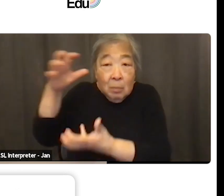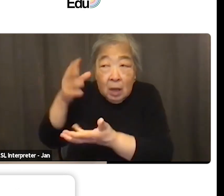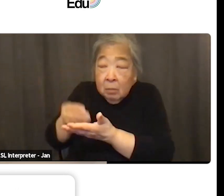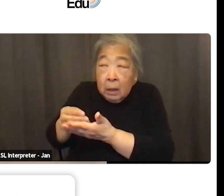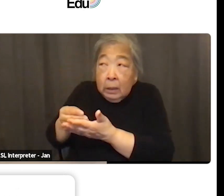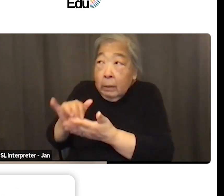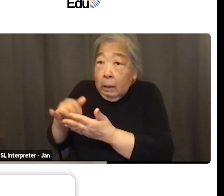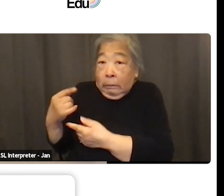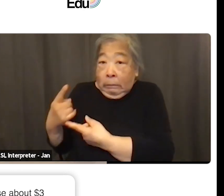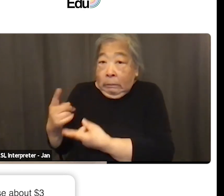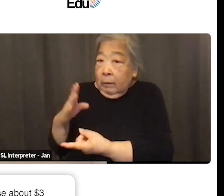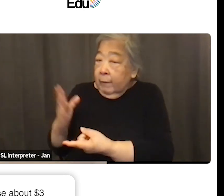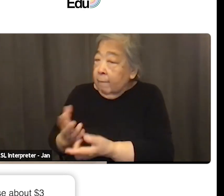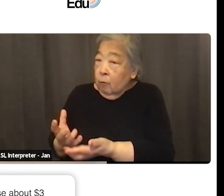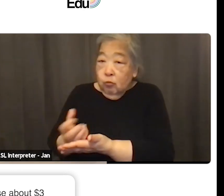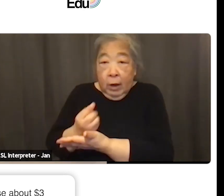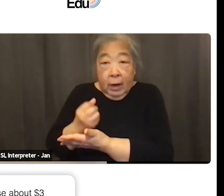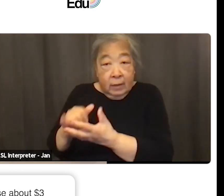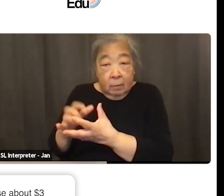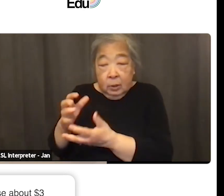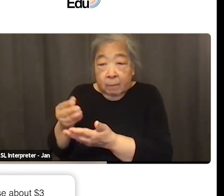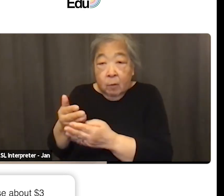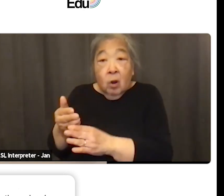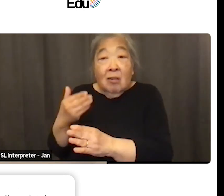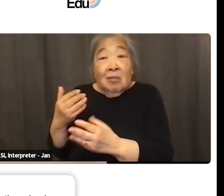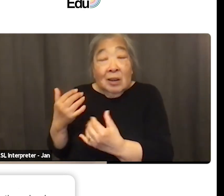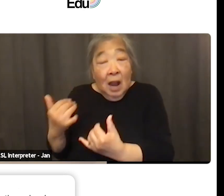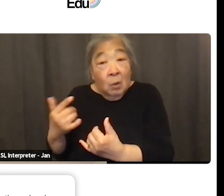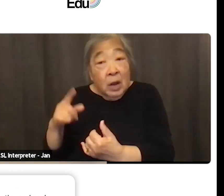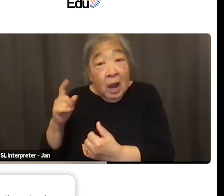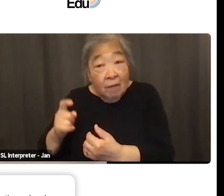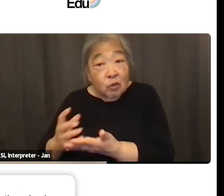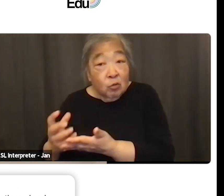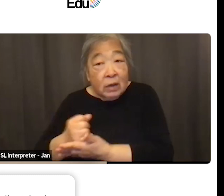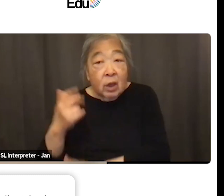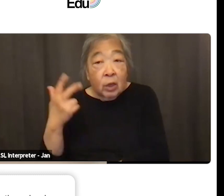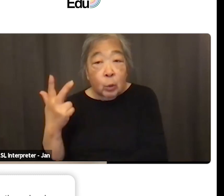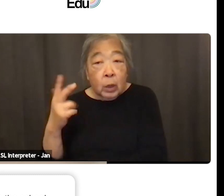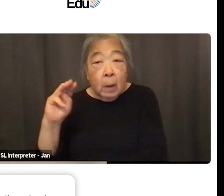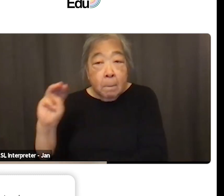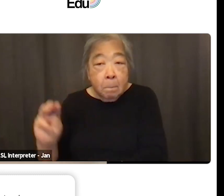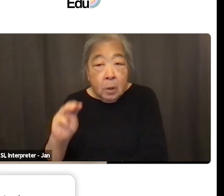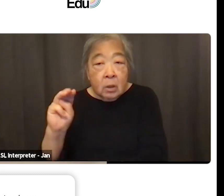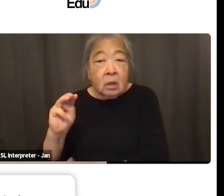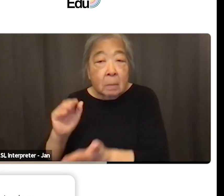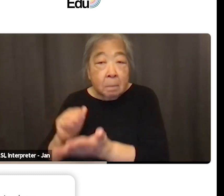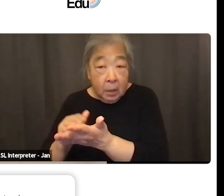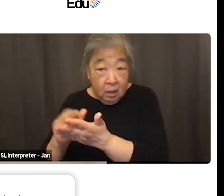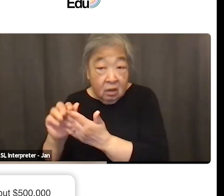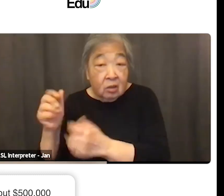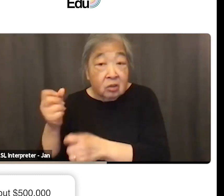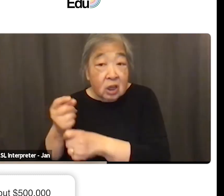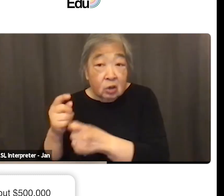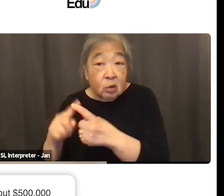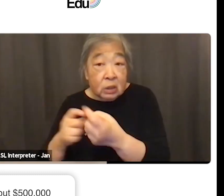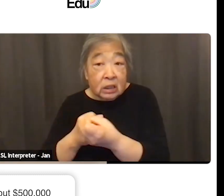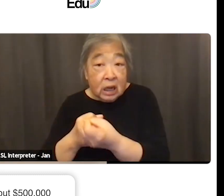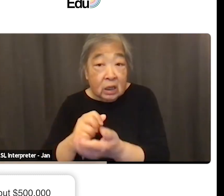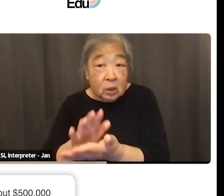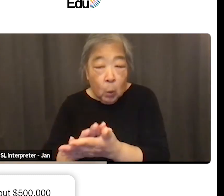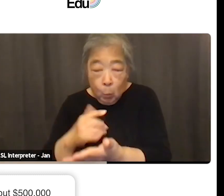before. So right now we have to raise about 3 million a year to sustain the school. And we have to show that we have